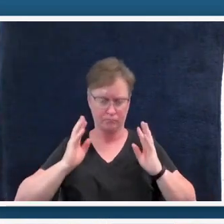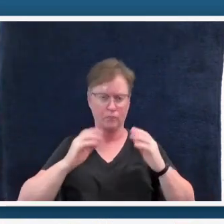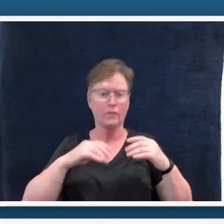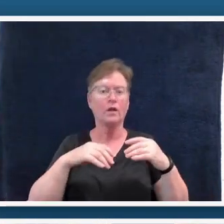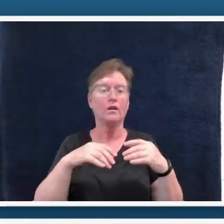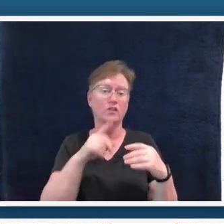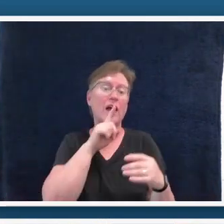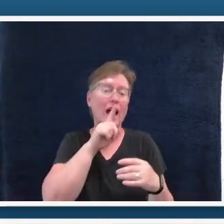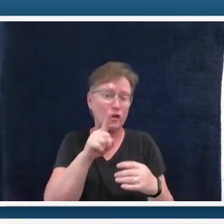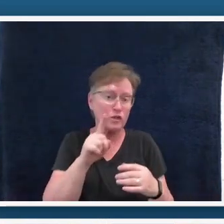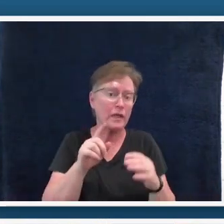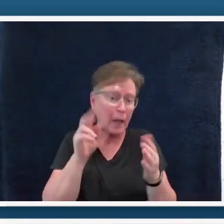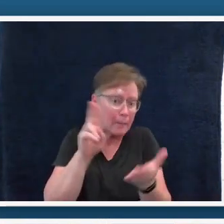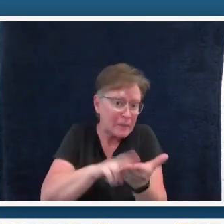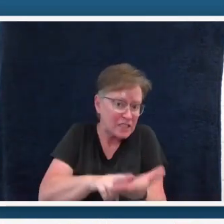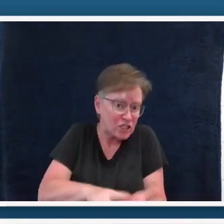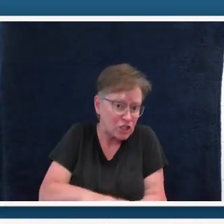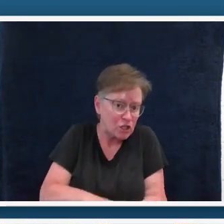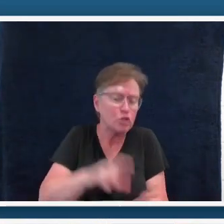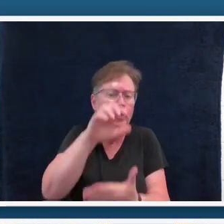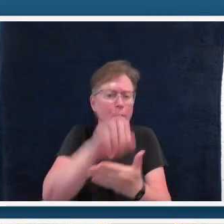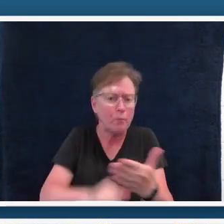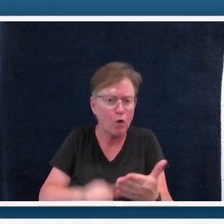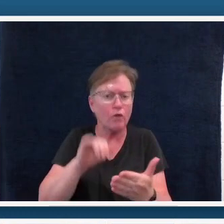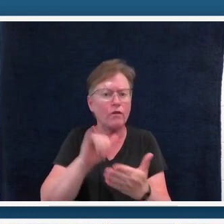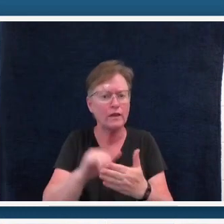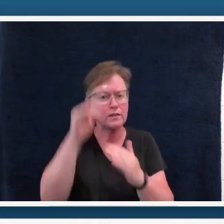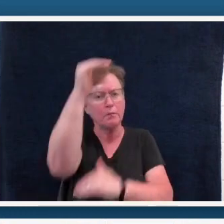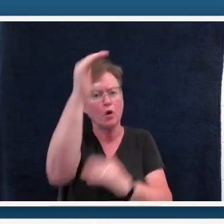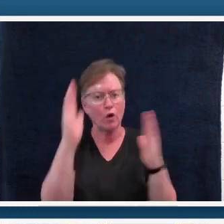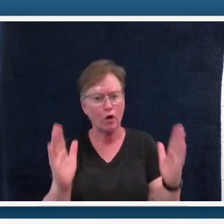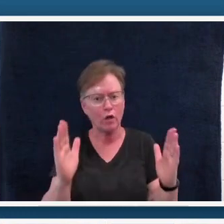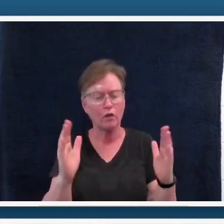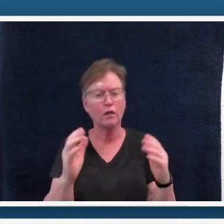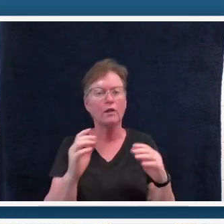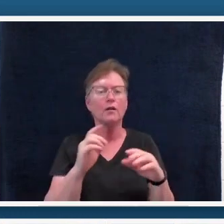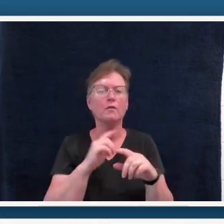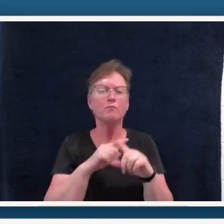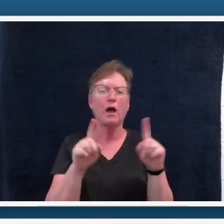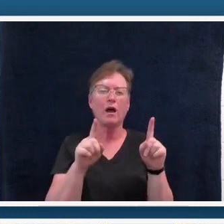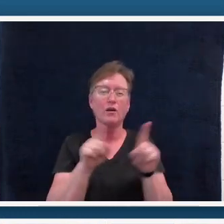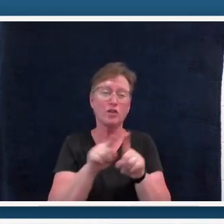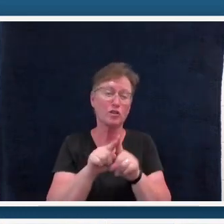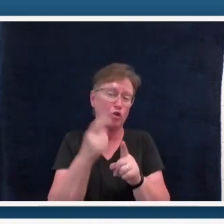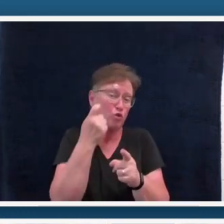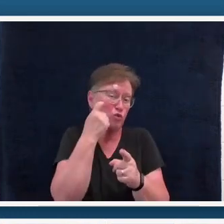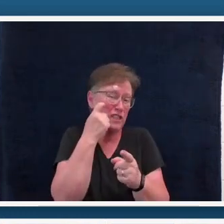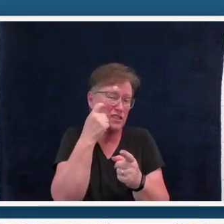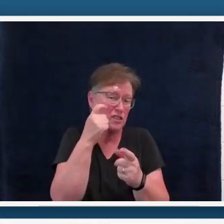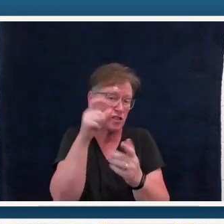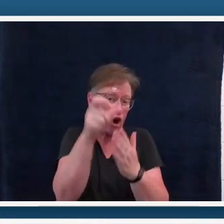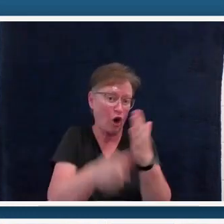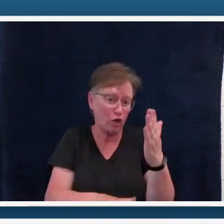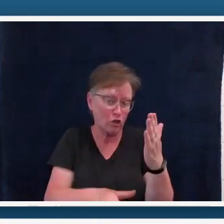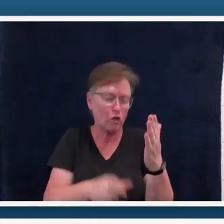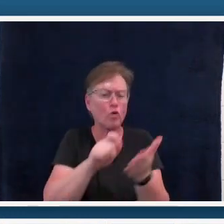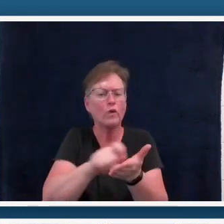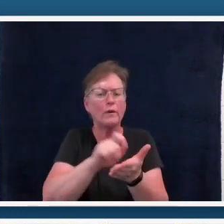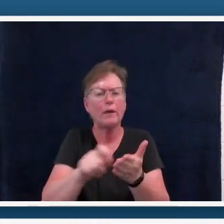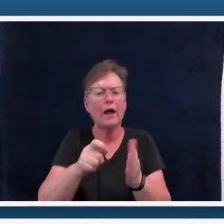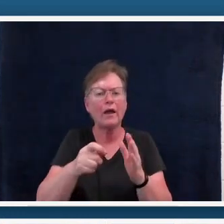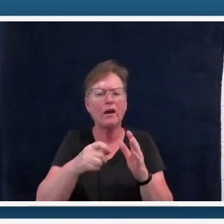removed. But on the other hand, there is also a recent article written by a relative of the artist who speaks with